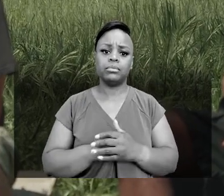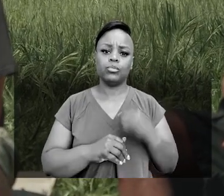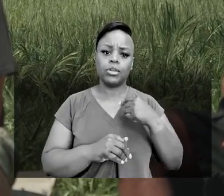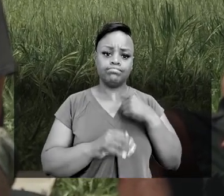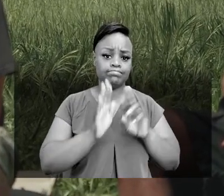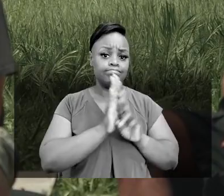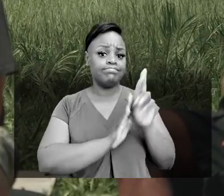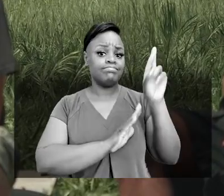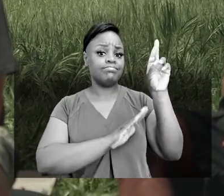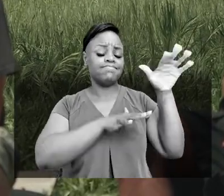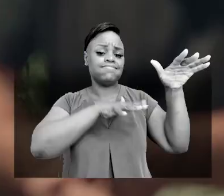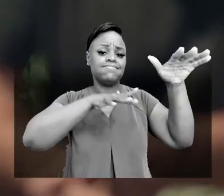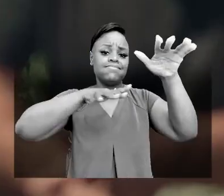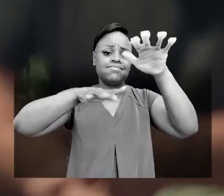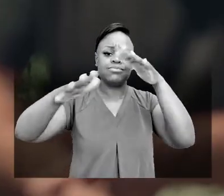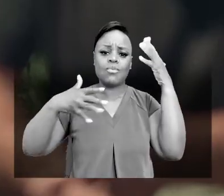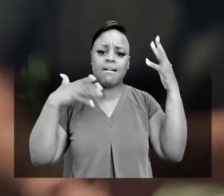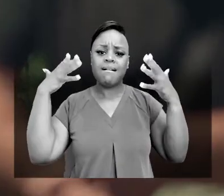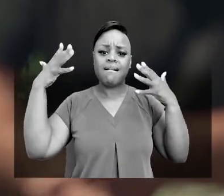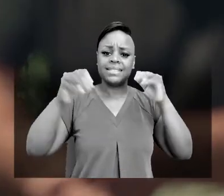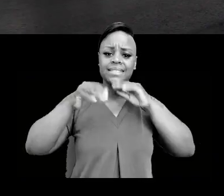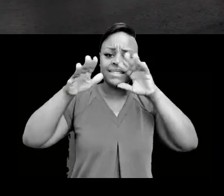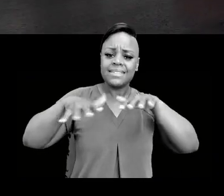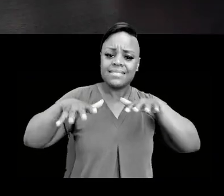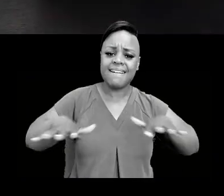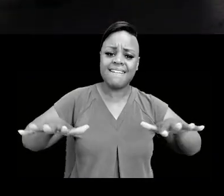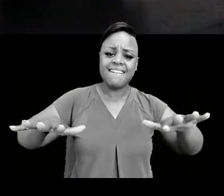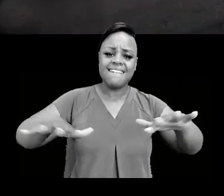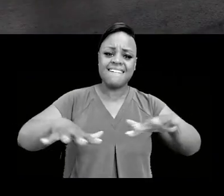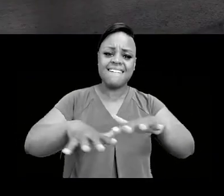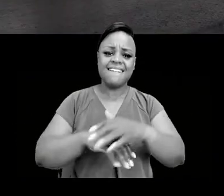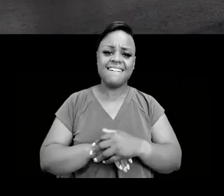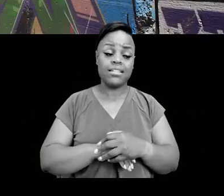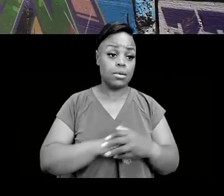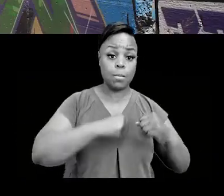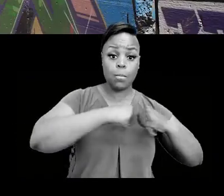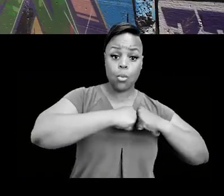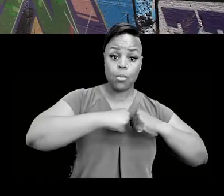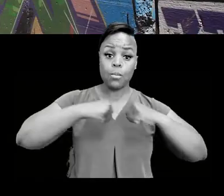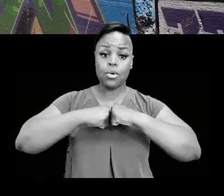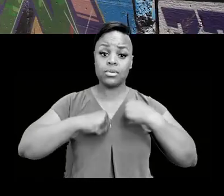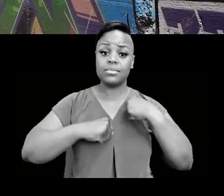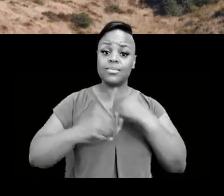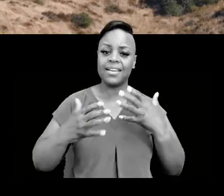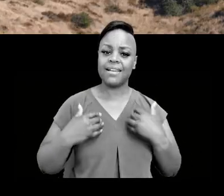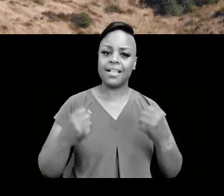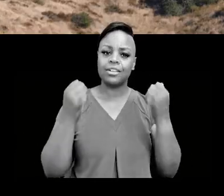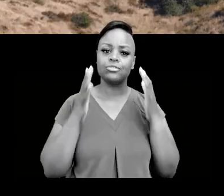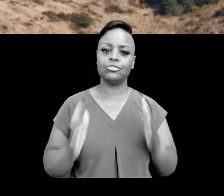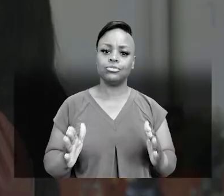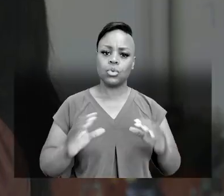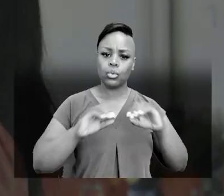over generations. We are spaceships floating like wild seeds across colonial borders.